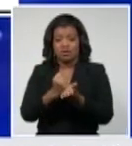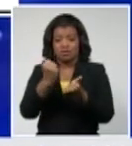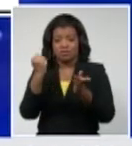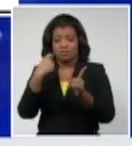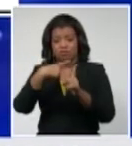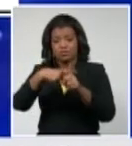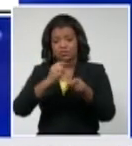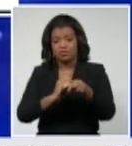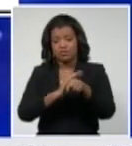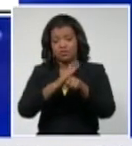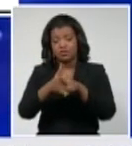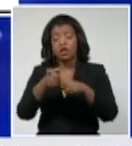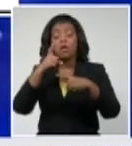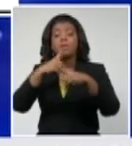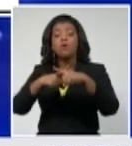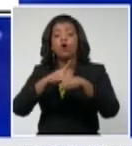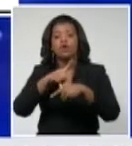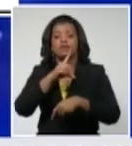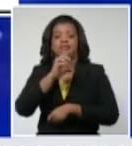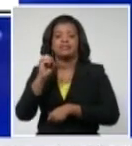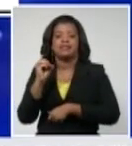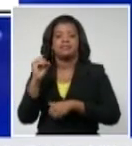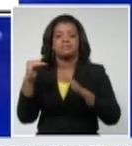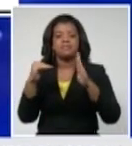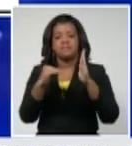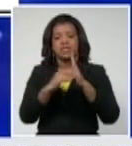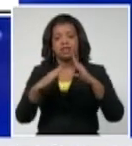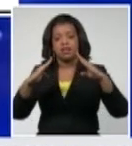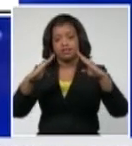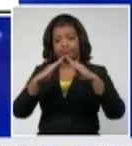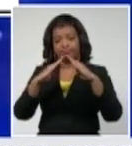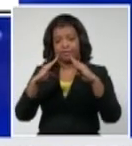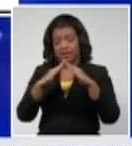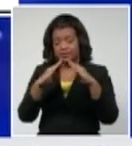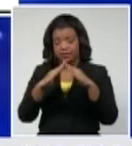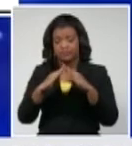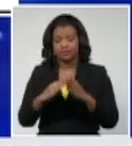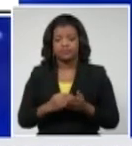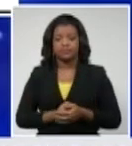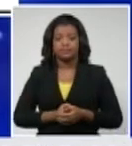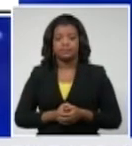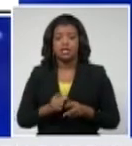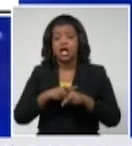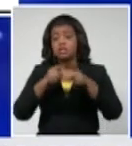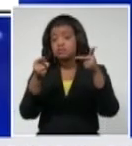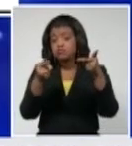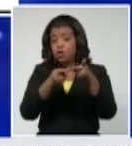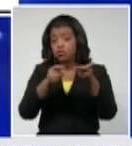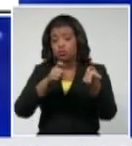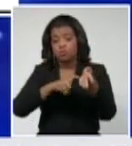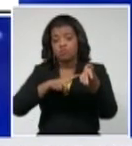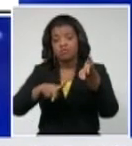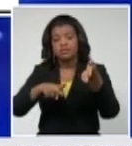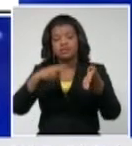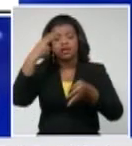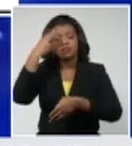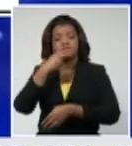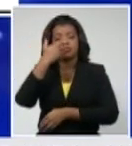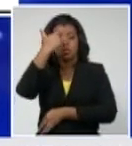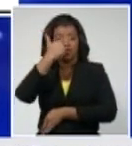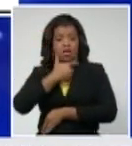69.71. Ciego de Ávila follows with a rate of 21.74, then Sancti Spiritus